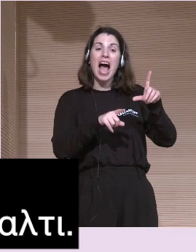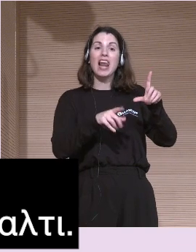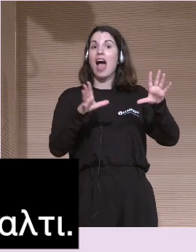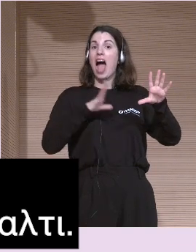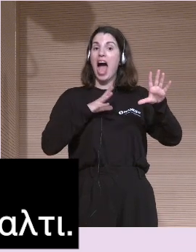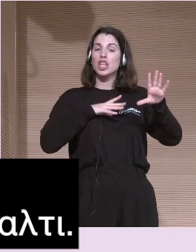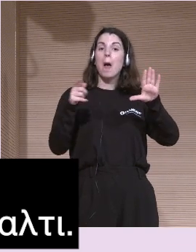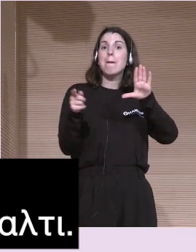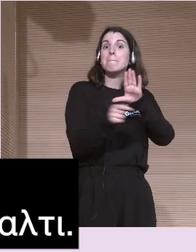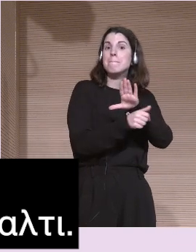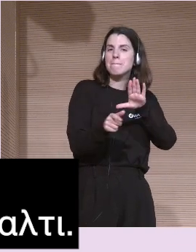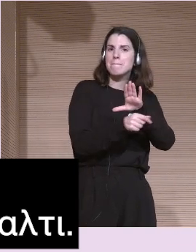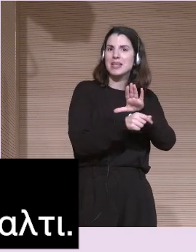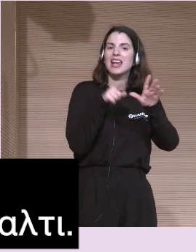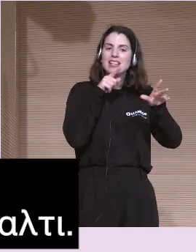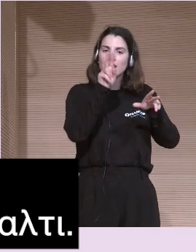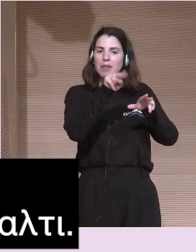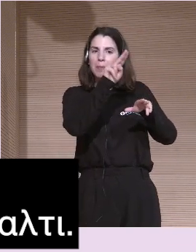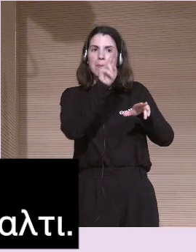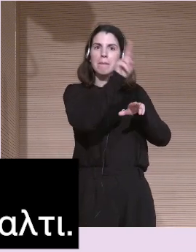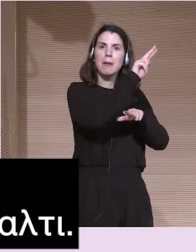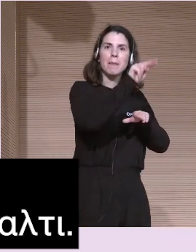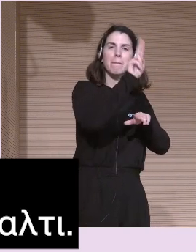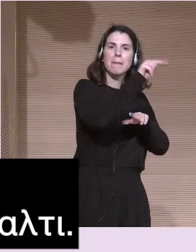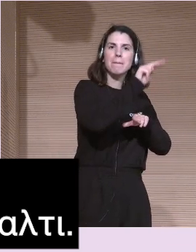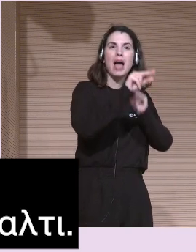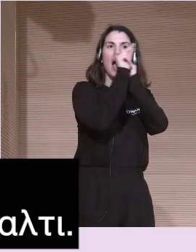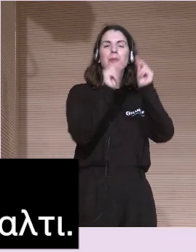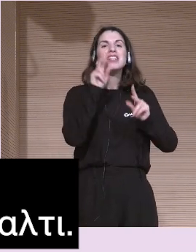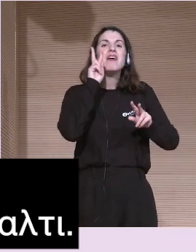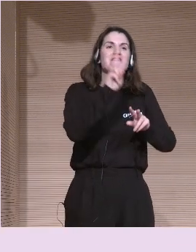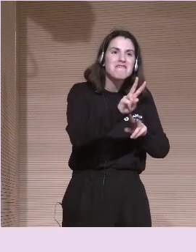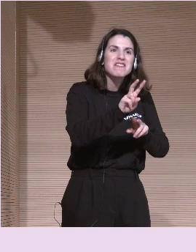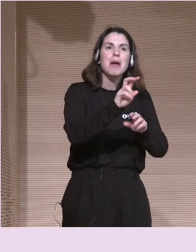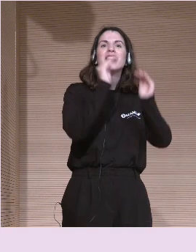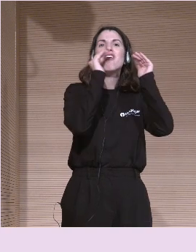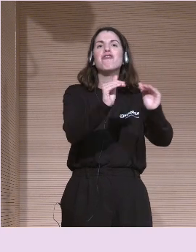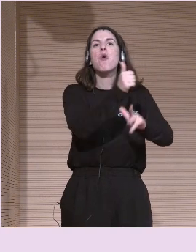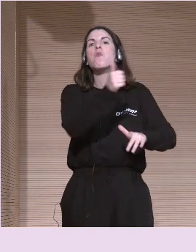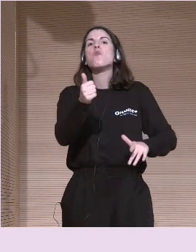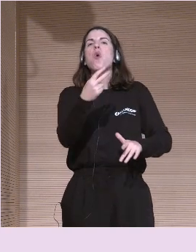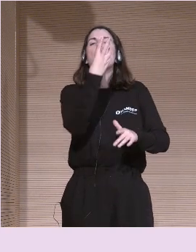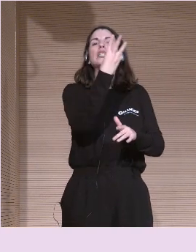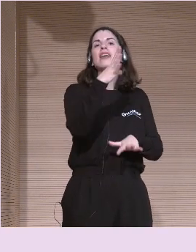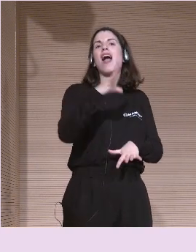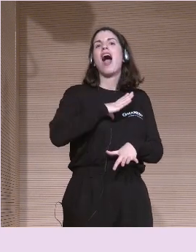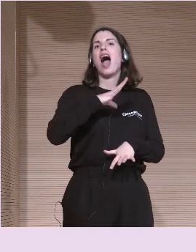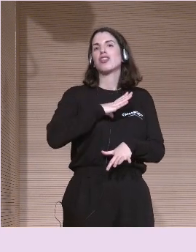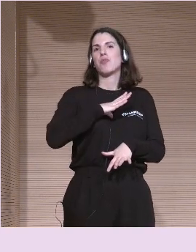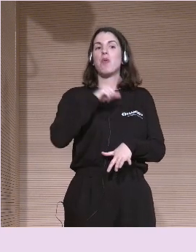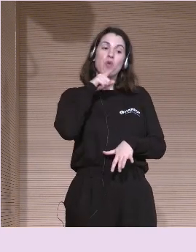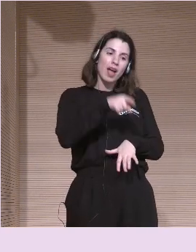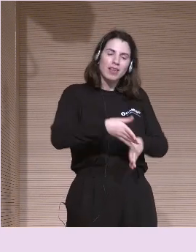And I don't know if you remember this, but there were 3 young black players who missed penalties. And there was an outpouring of